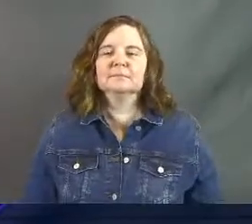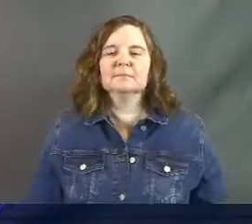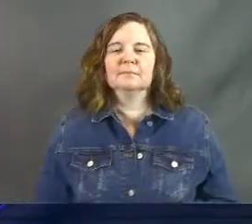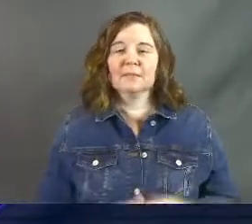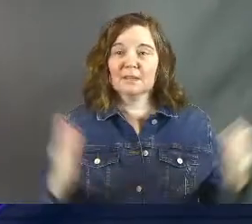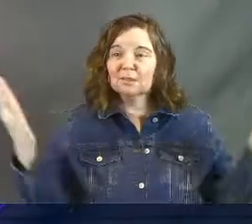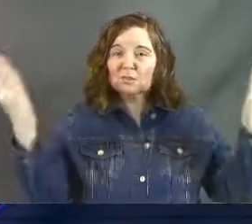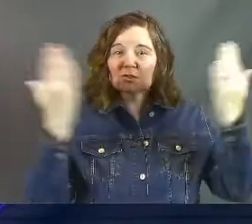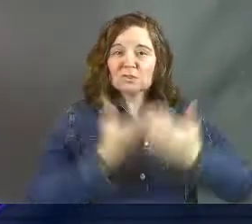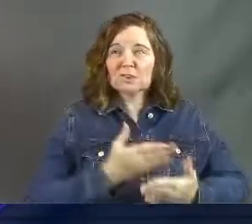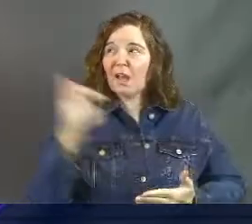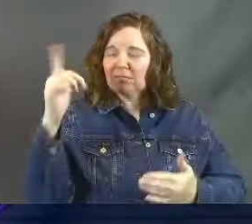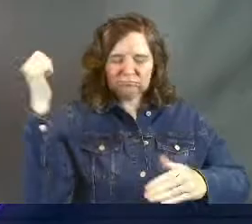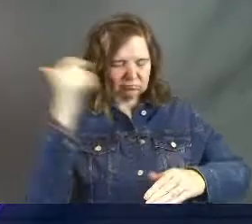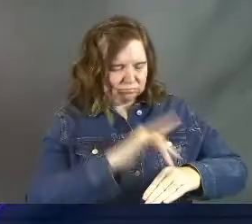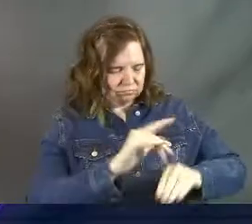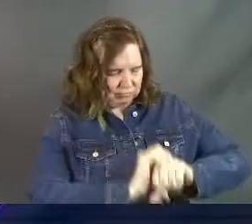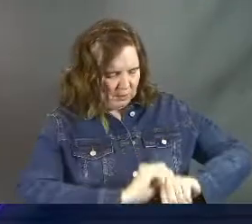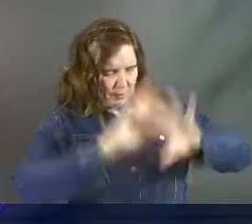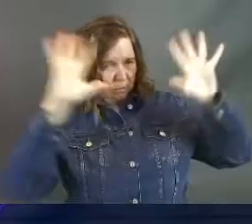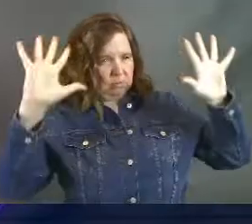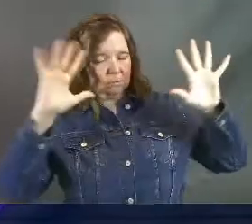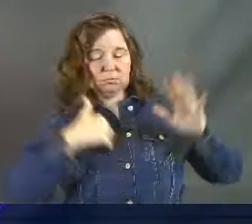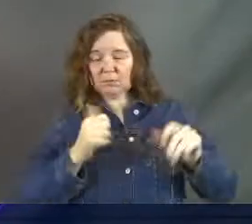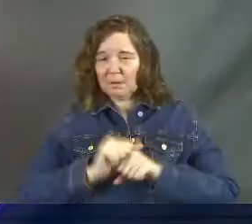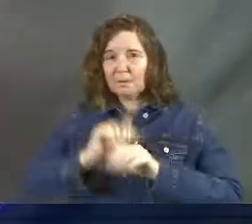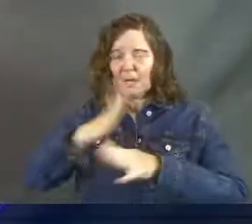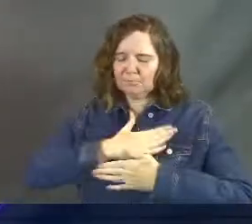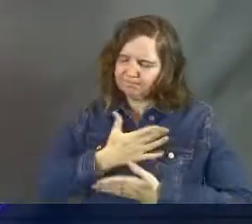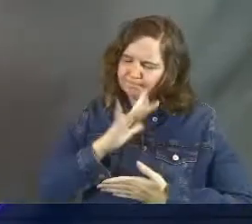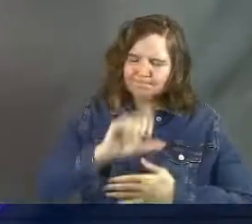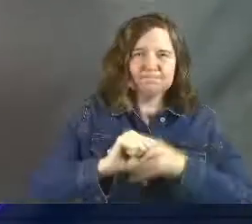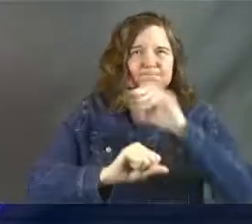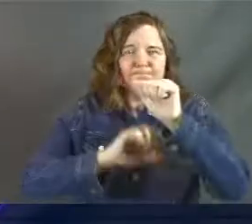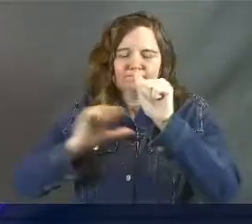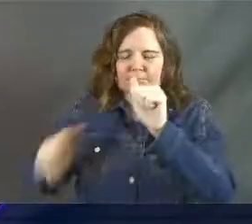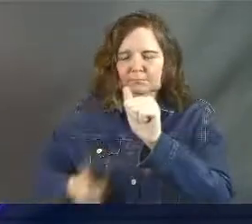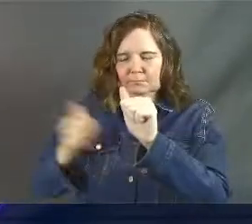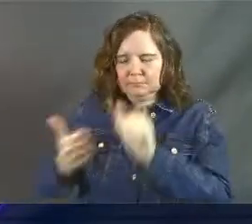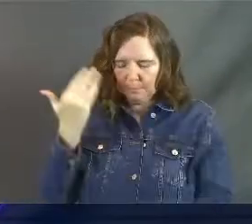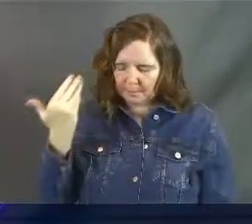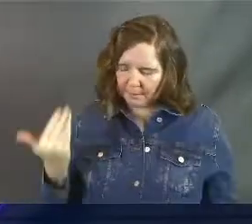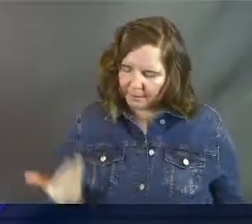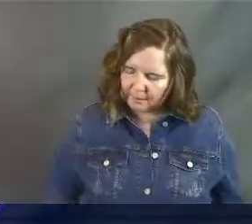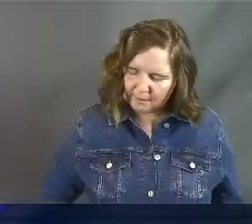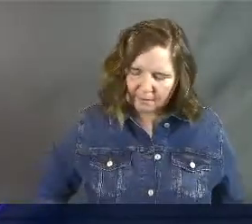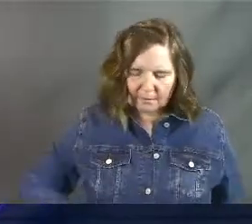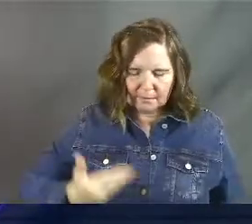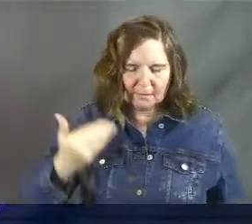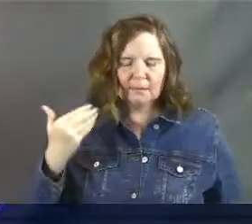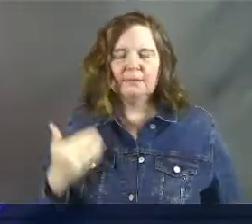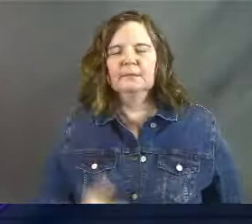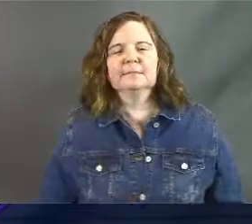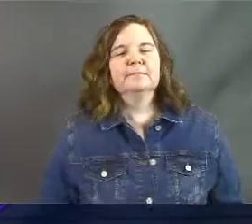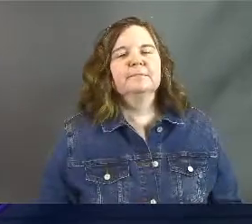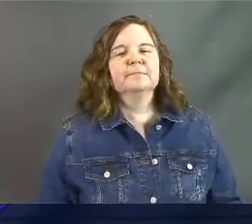There's no shadow you won't light up, mountain you won't climb up, coming after me.